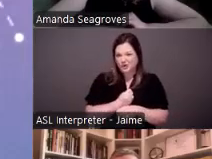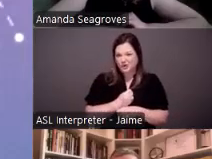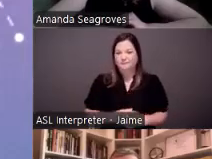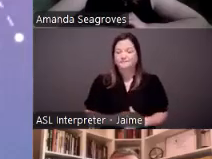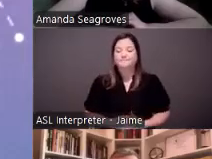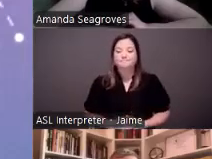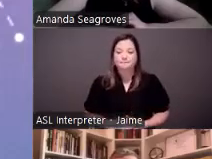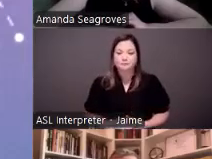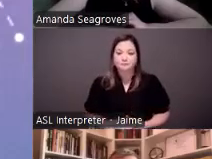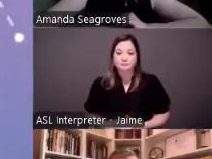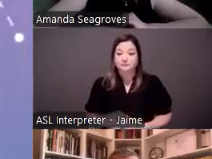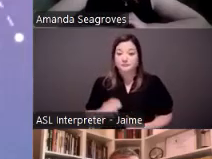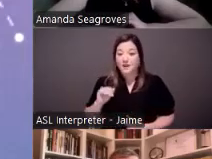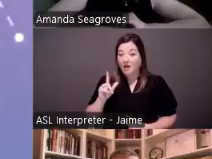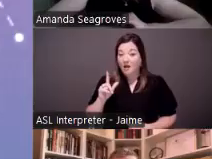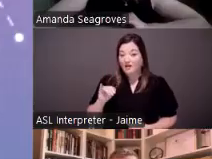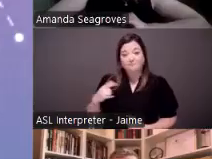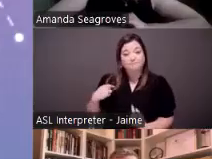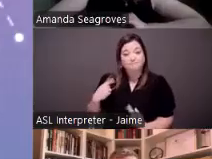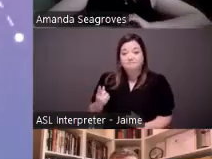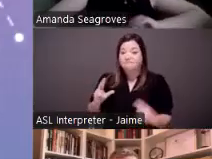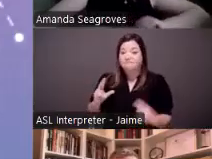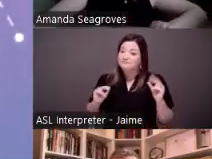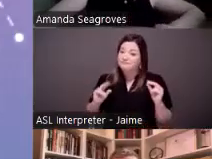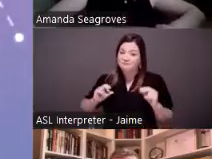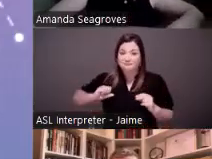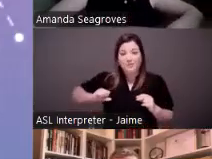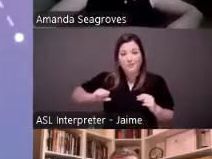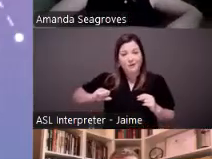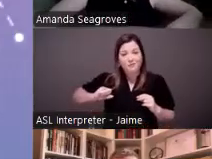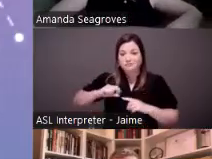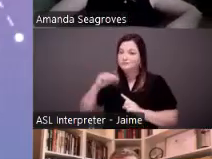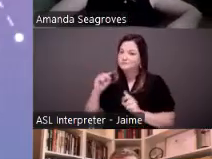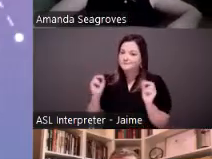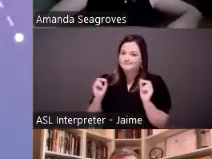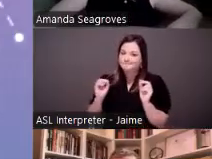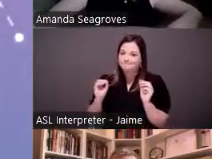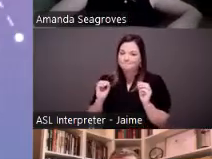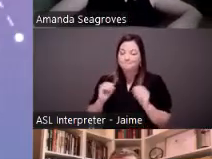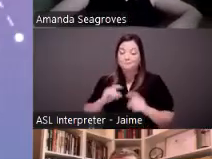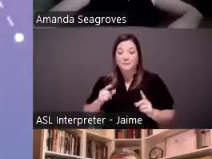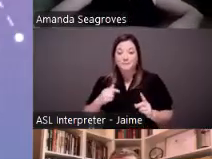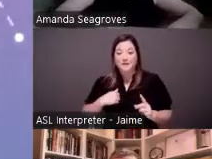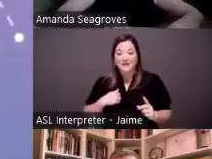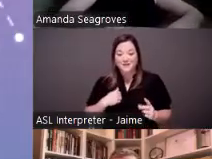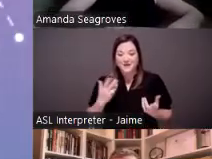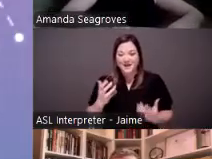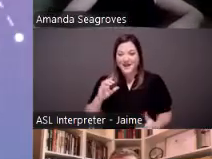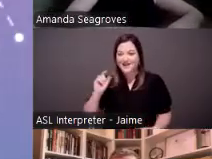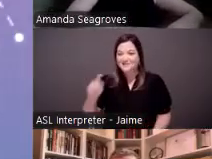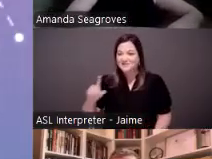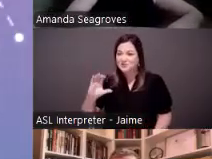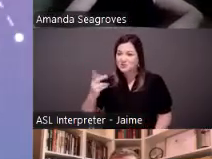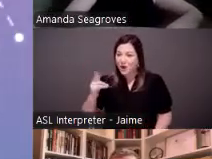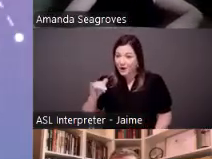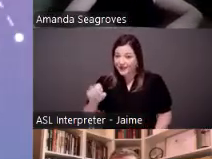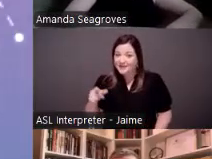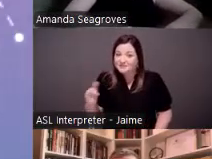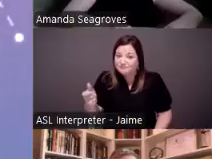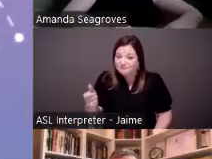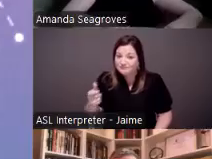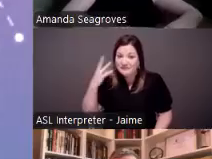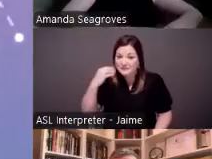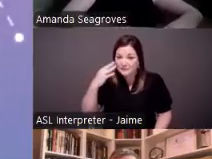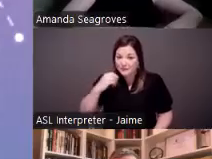So far there has not been any resistance to this work, but I would love to ask Charlie if he has experienced